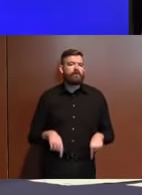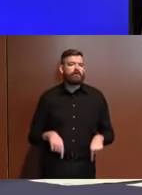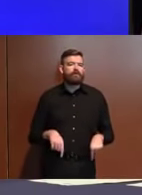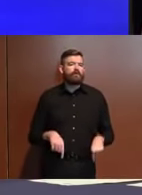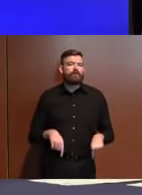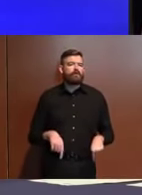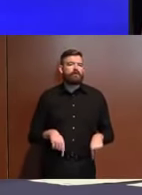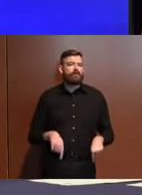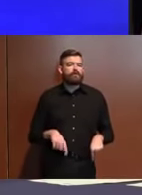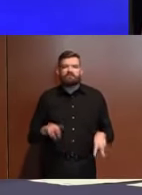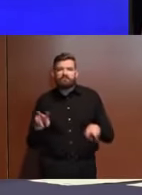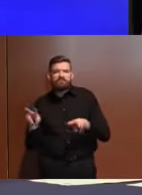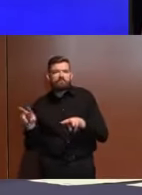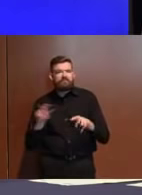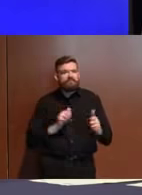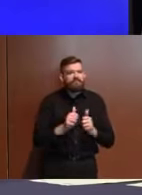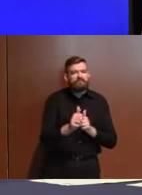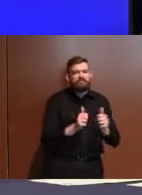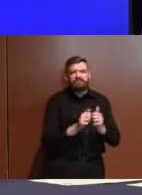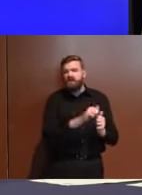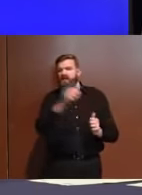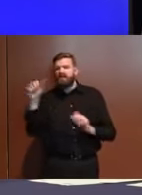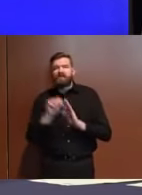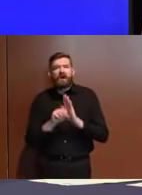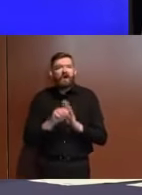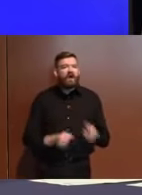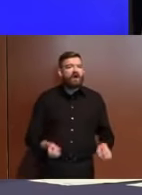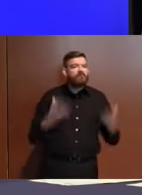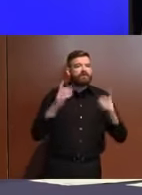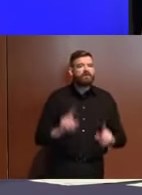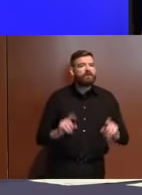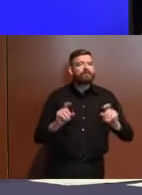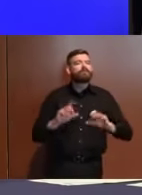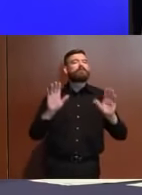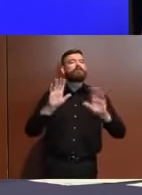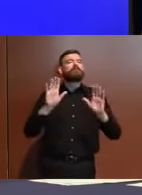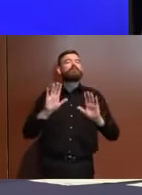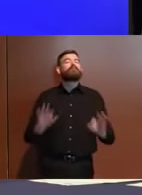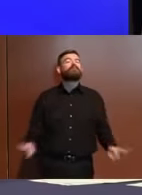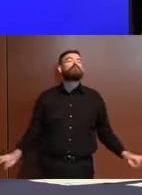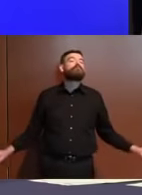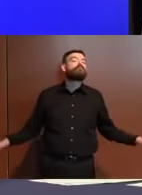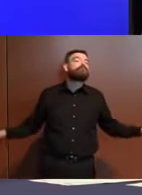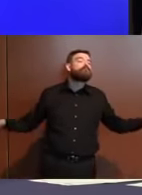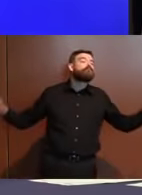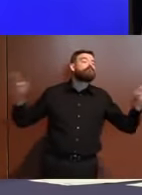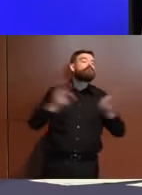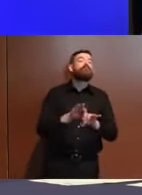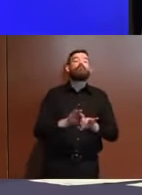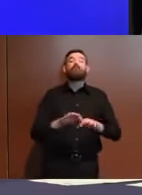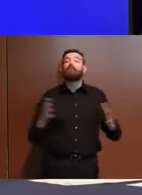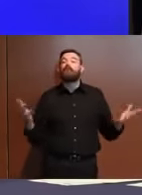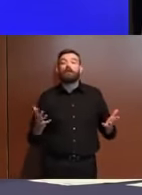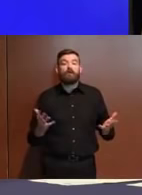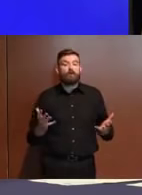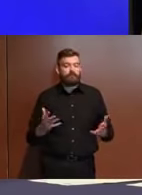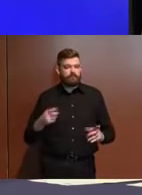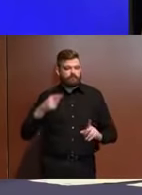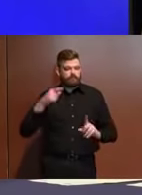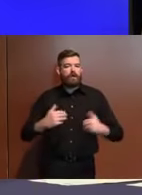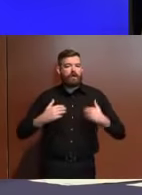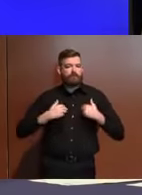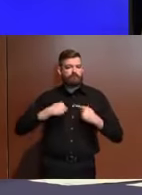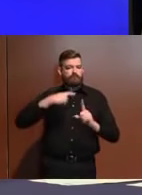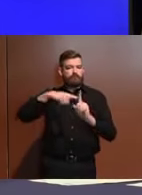right will remind us that the most important data point we can get are positives among symptomatic